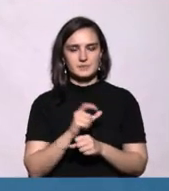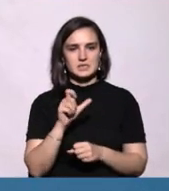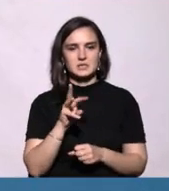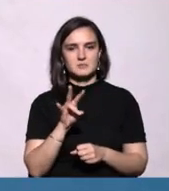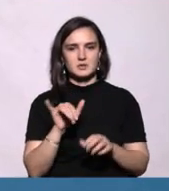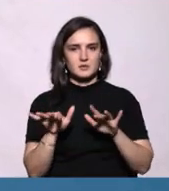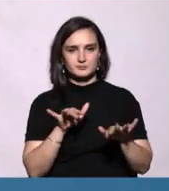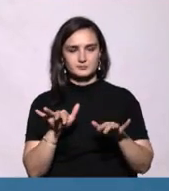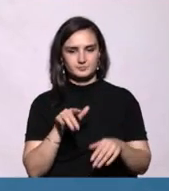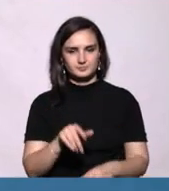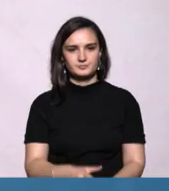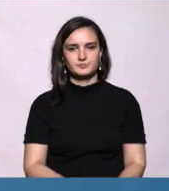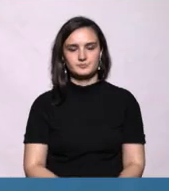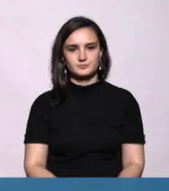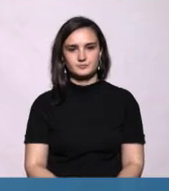to go?